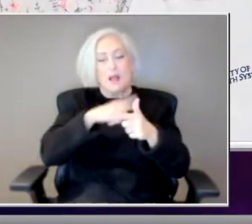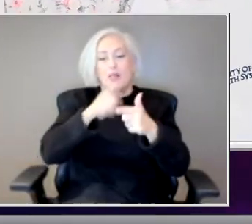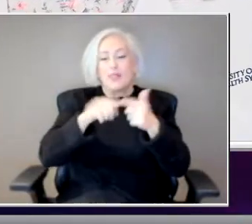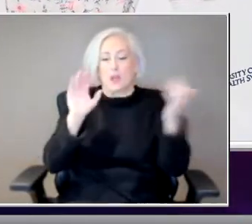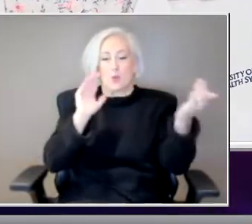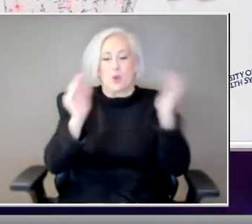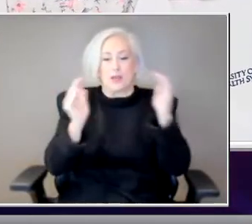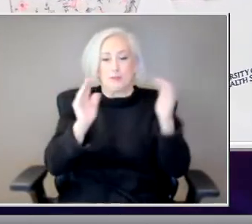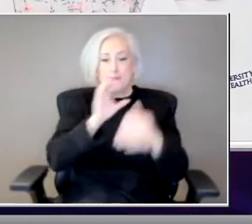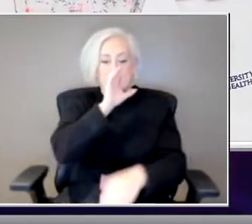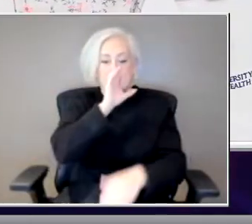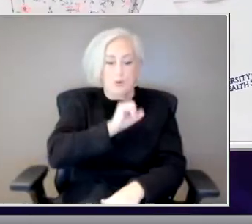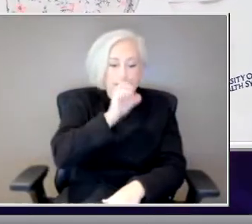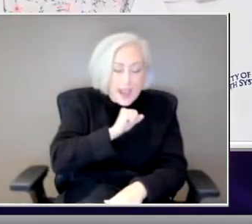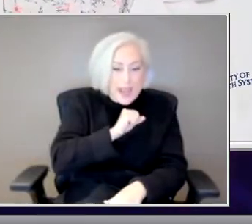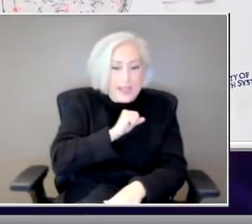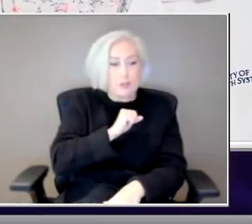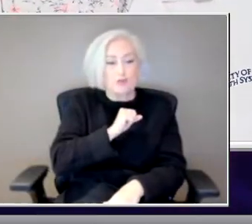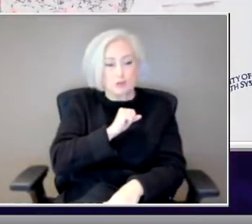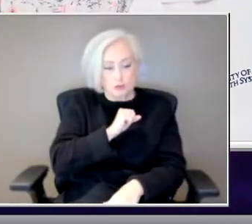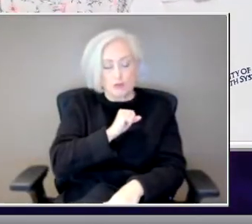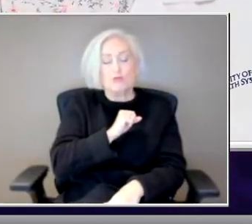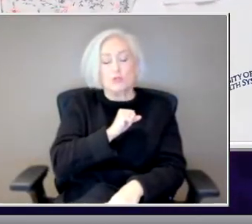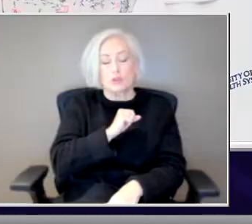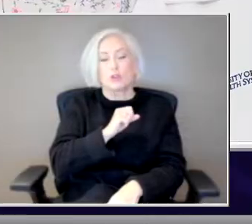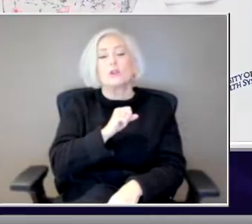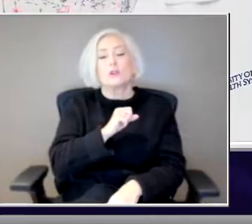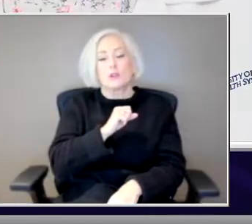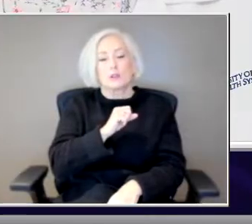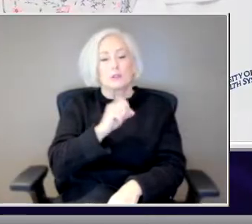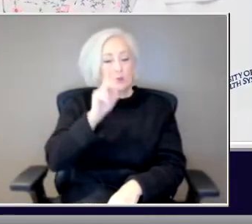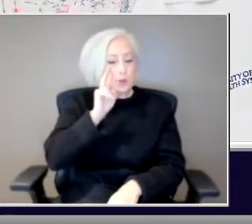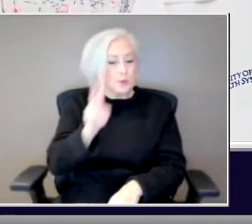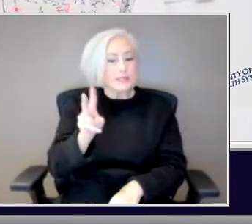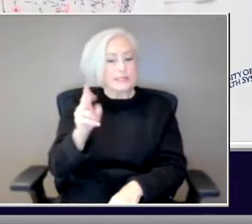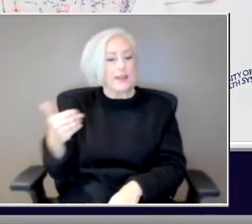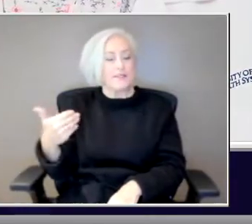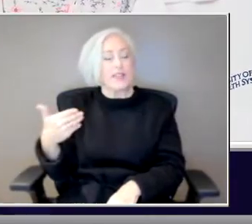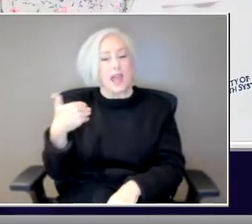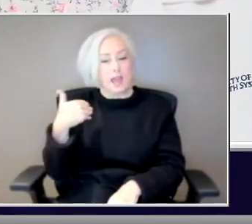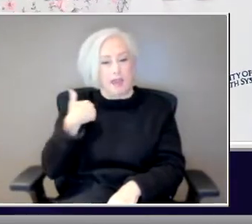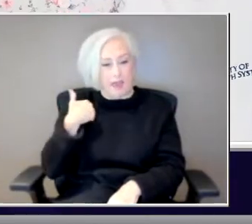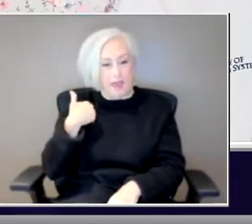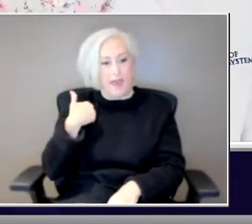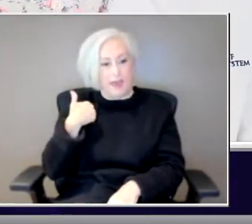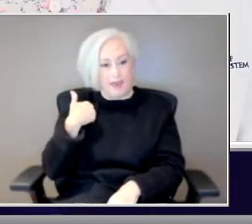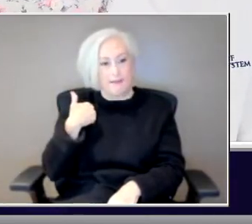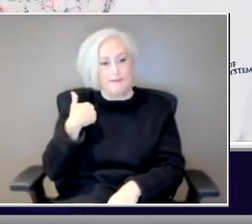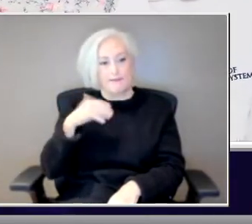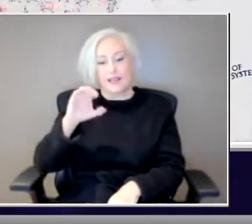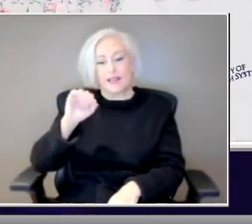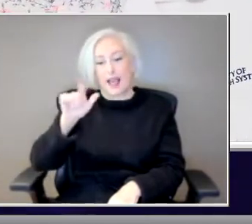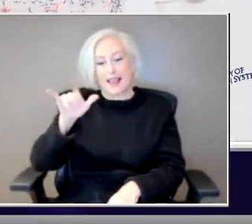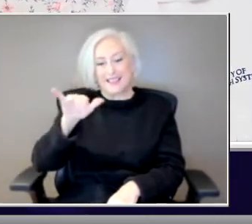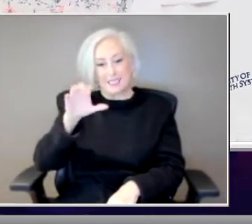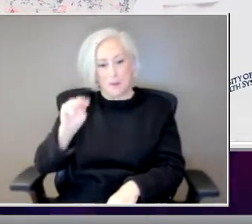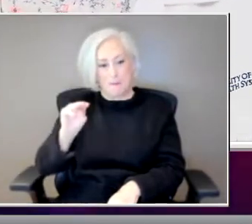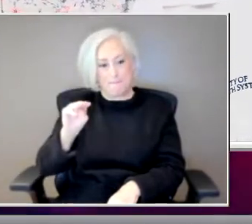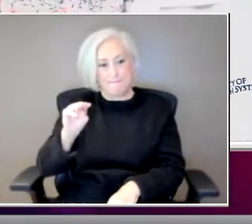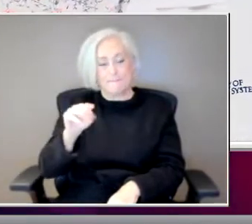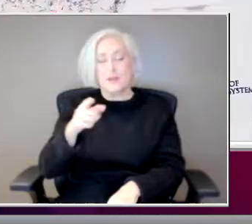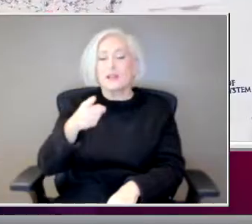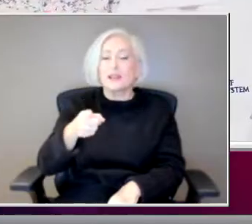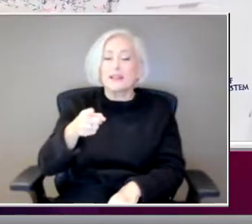controls of people at the same age, if they have that amount of calcium being built up. Now, if you have a 90-year-old person getting